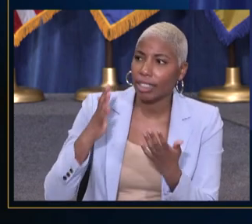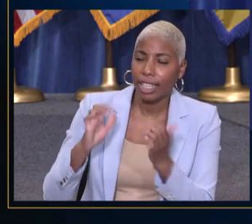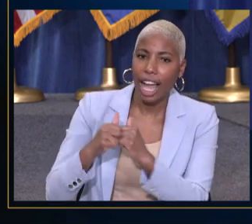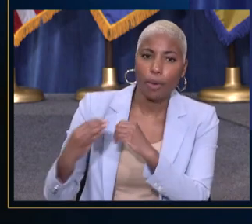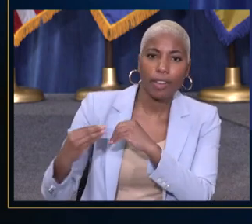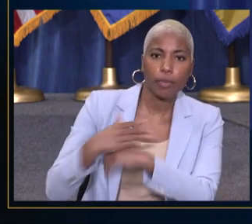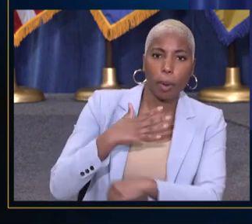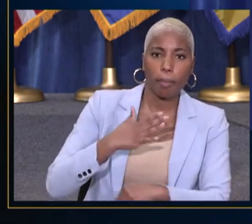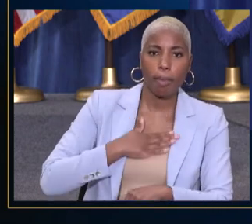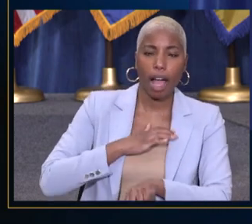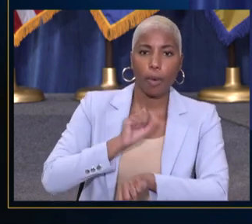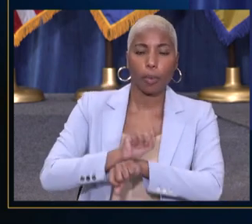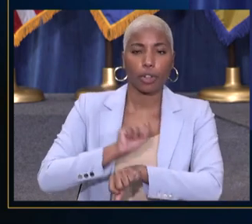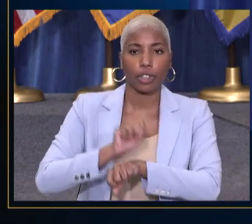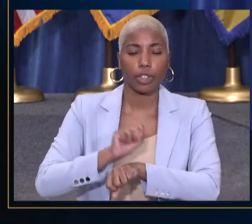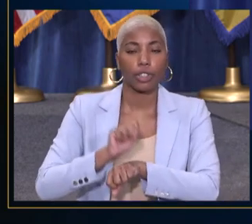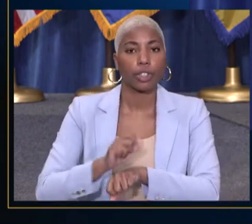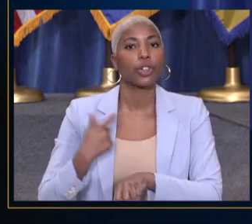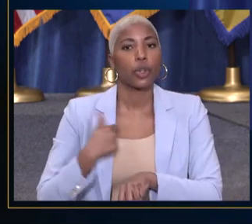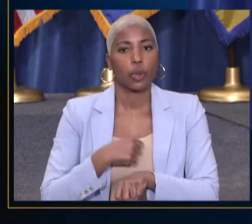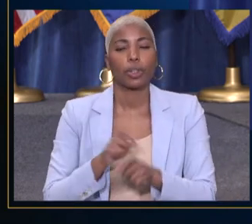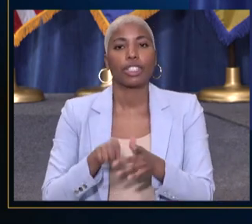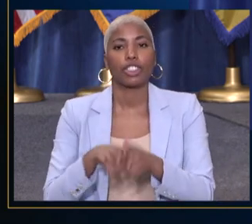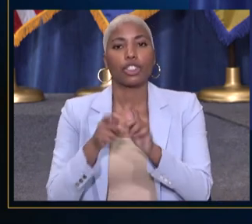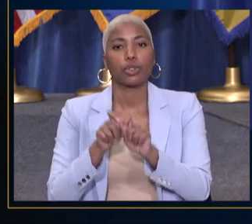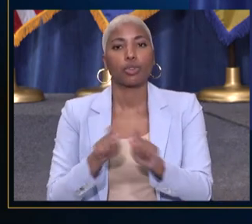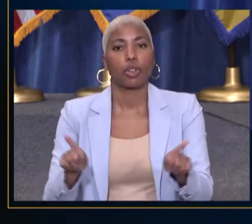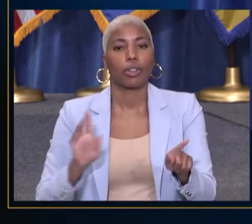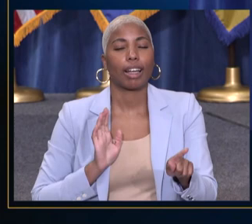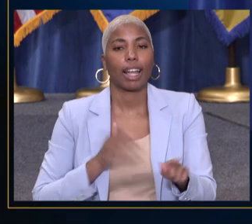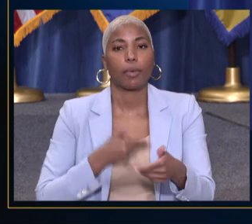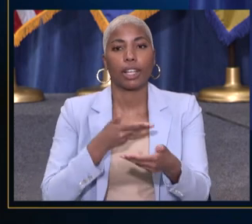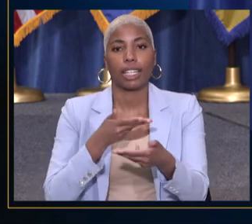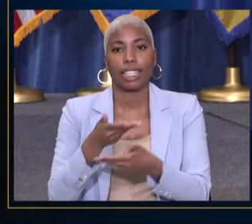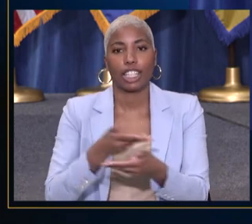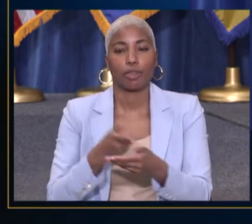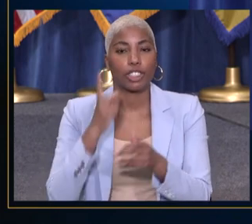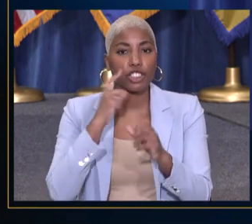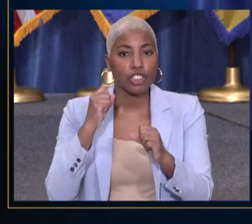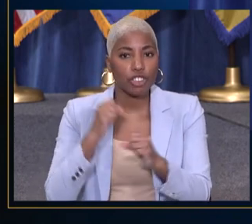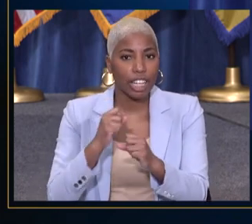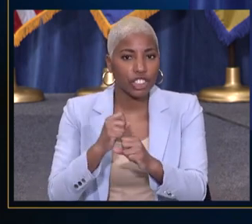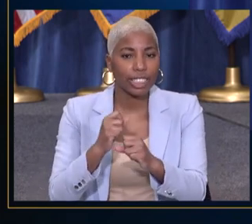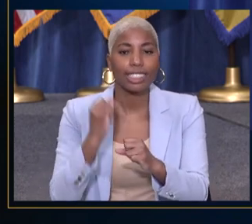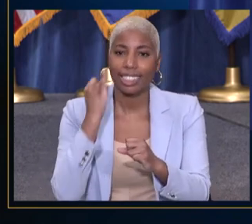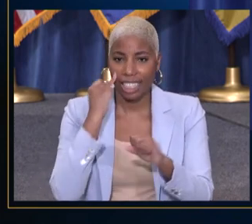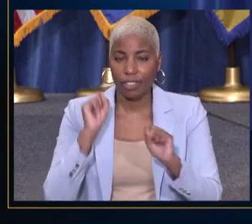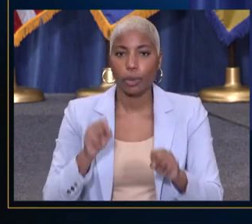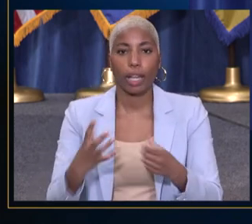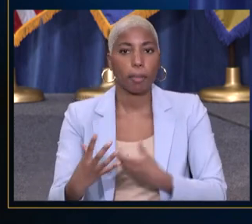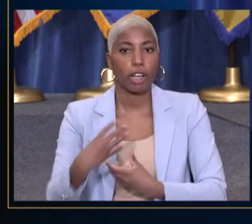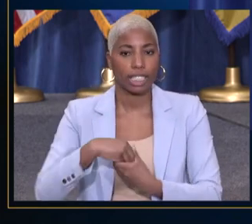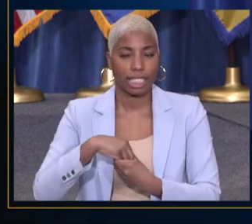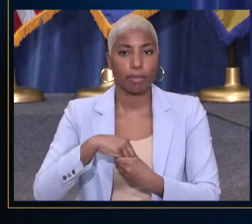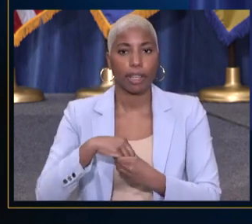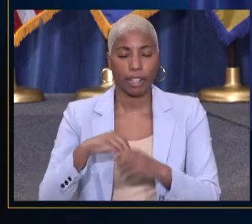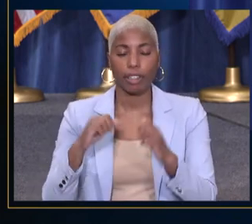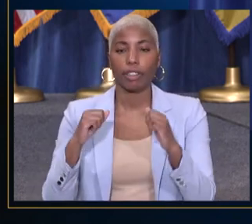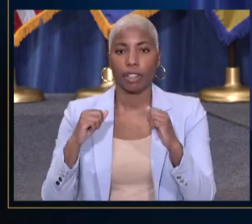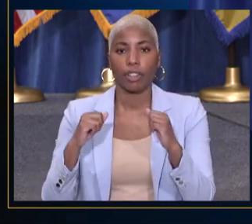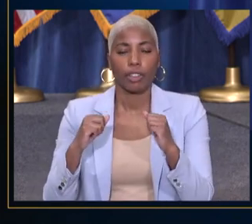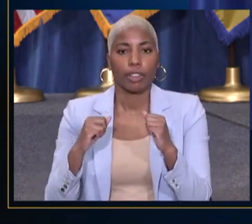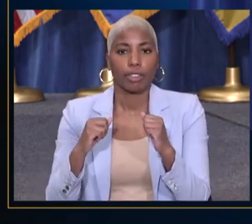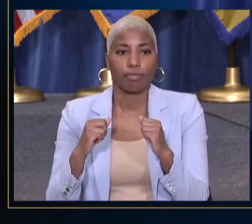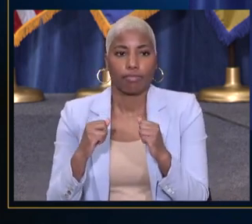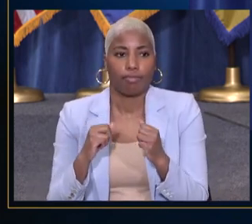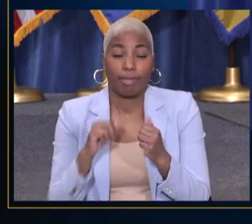the extent that as we start to roll out our engagement strategy, and that you're able to participate in some fashion,